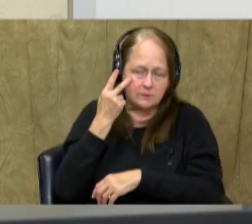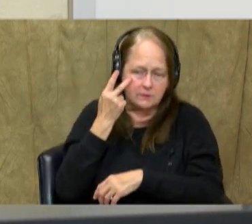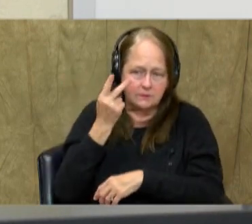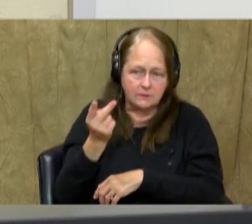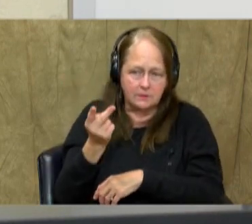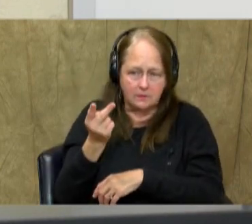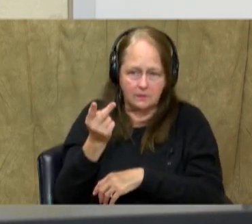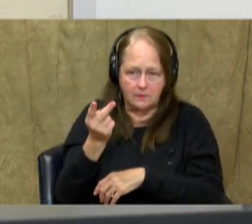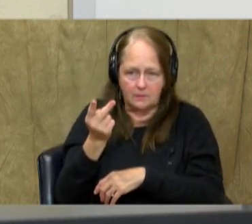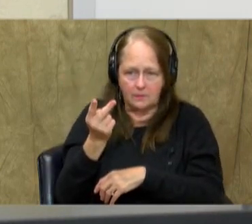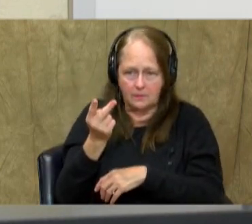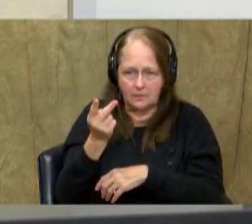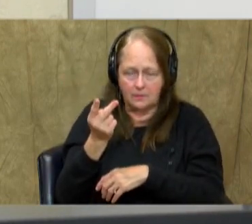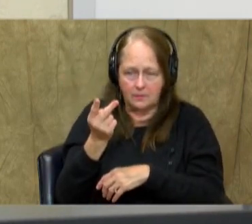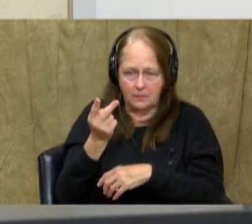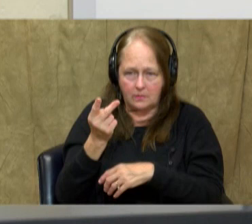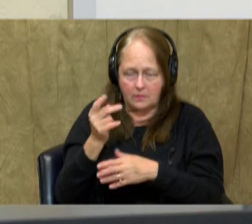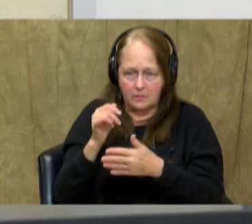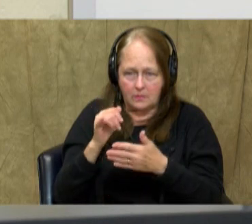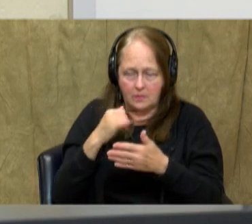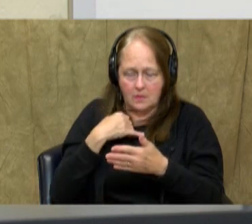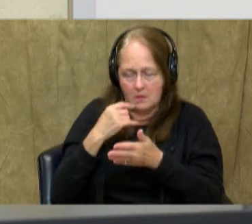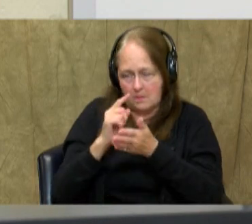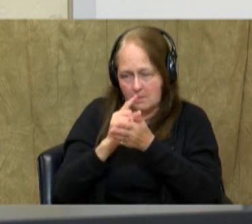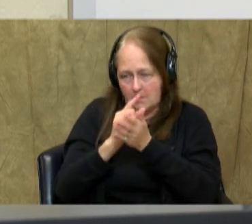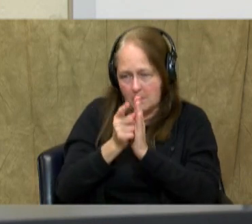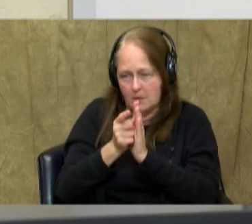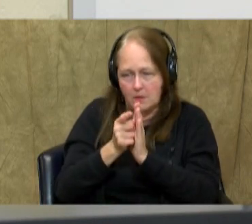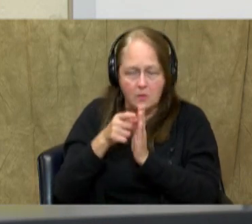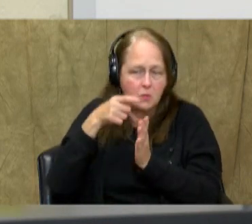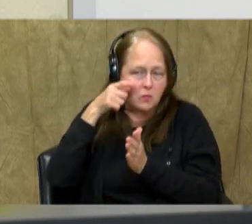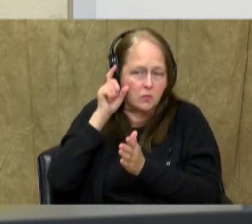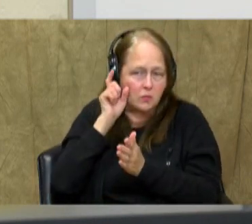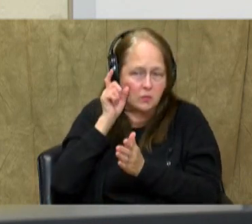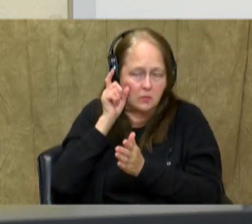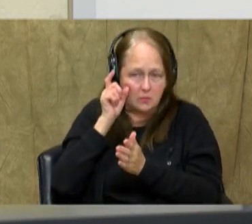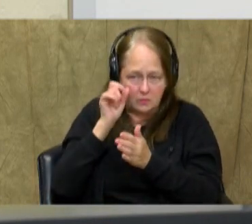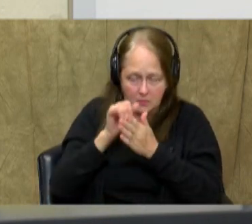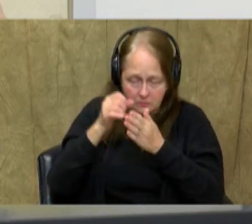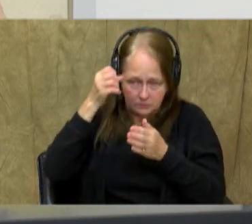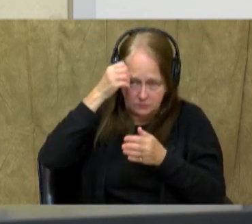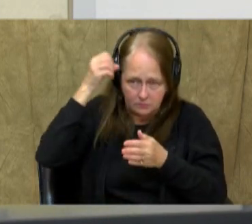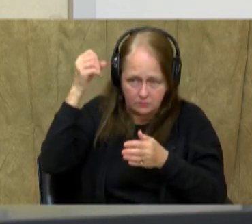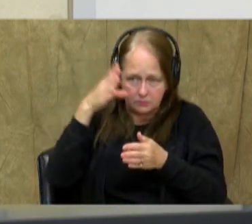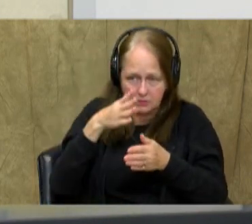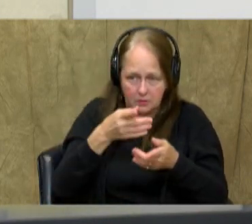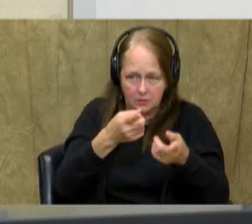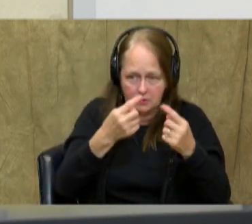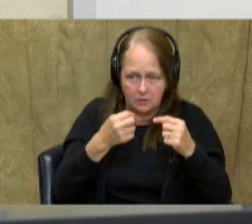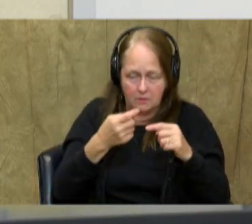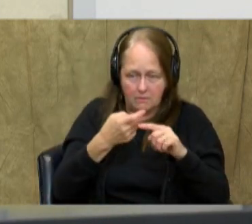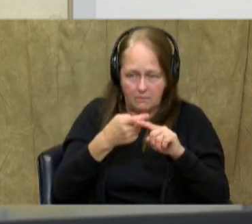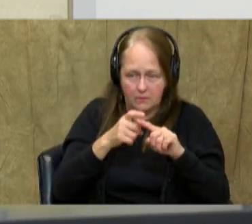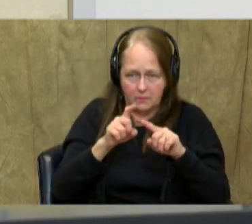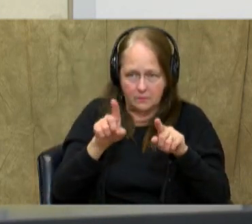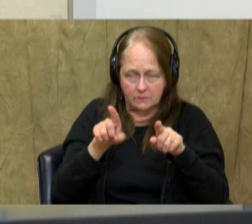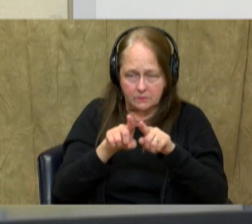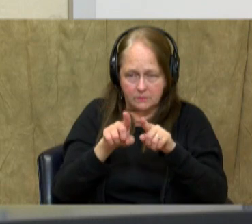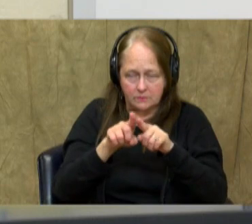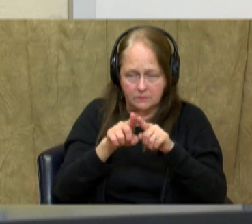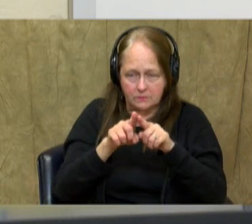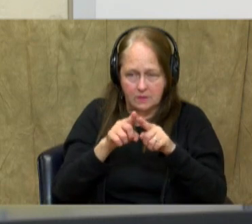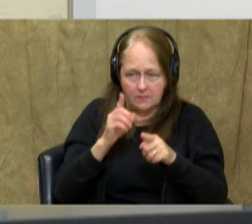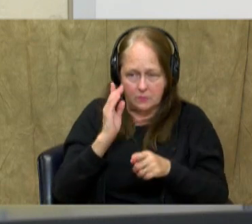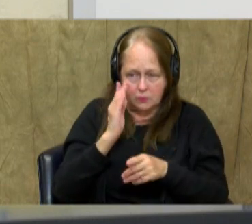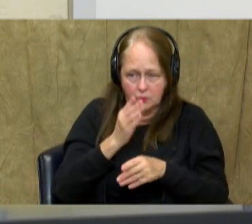well. What I said a minute ago about the sunlight always coming from the same